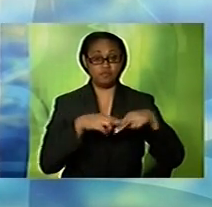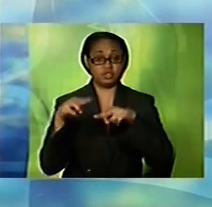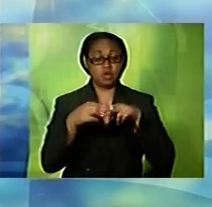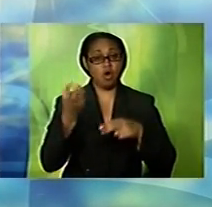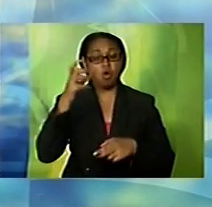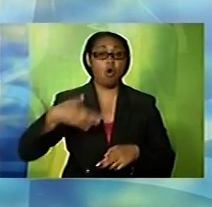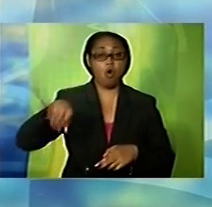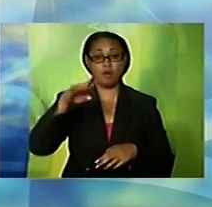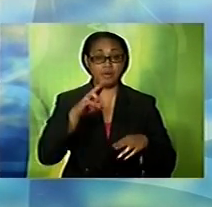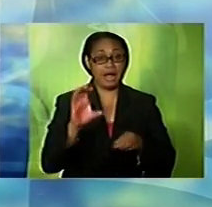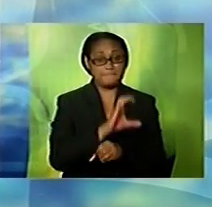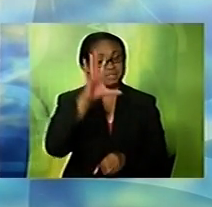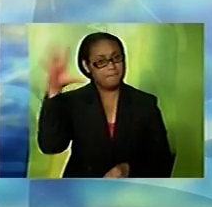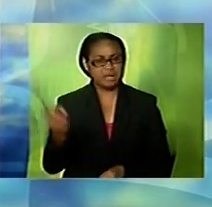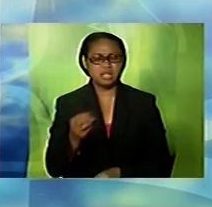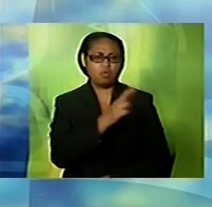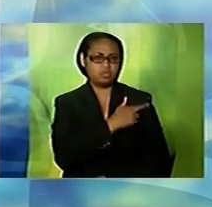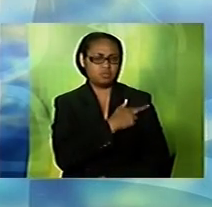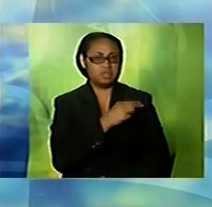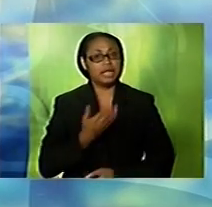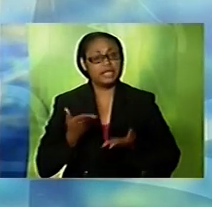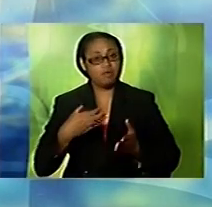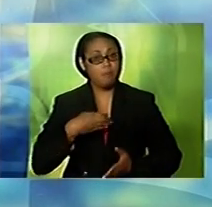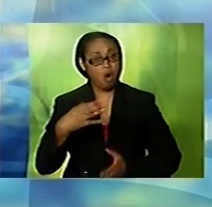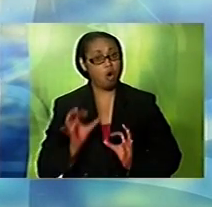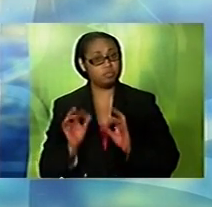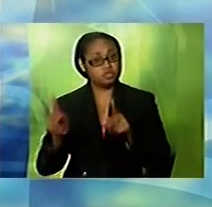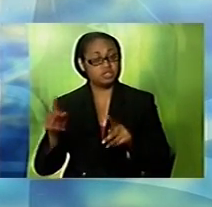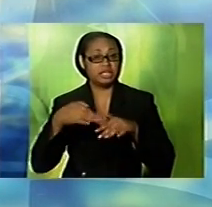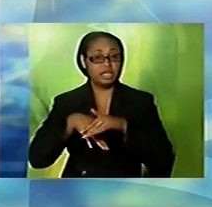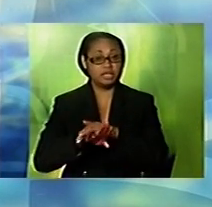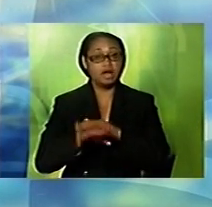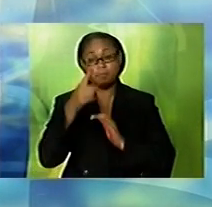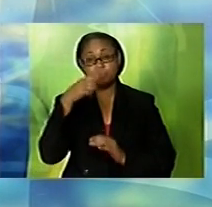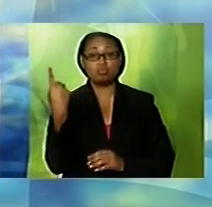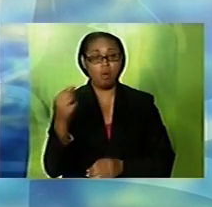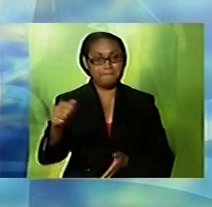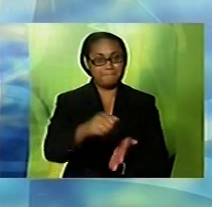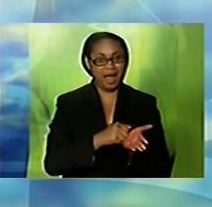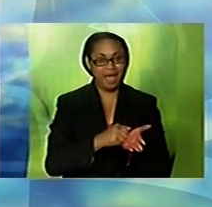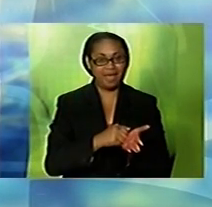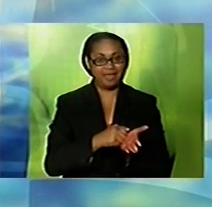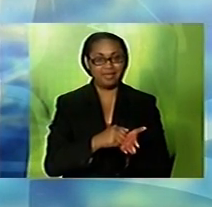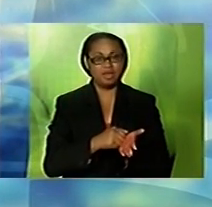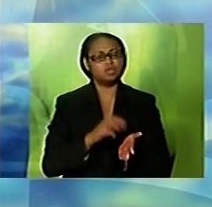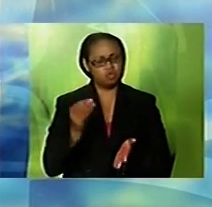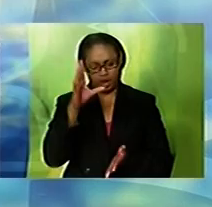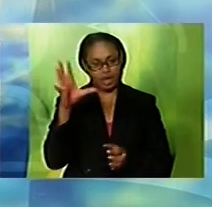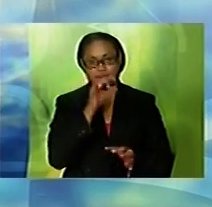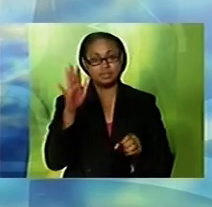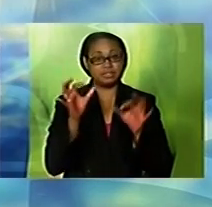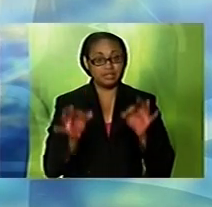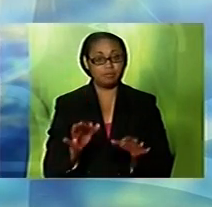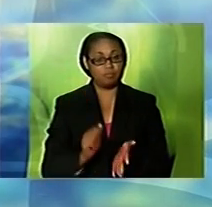food processing companies to act more responsibly by disclosing full information to consumers so that they make informed